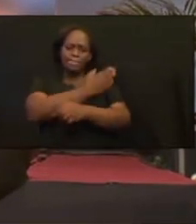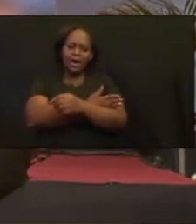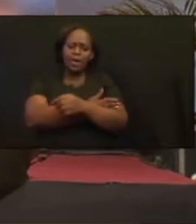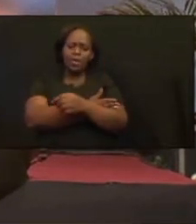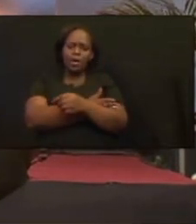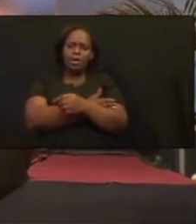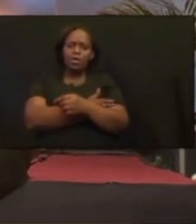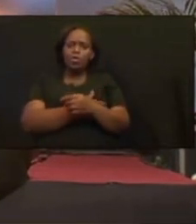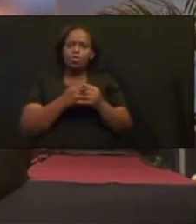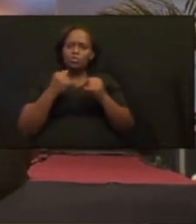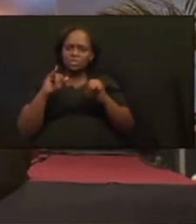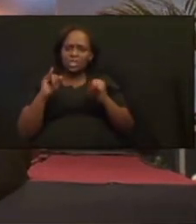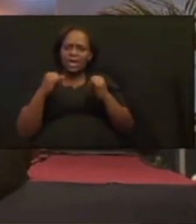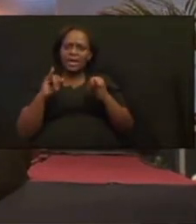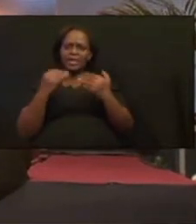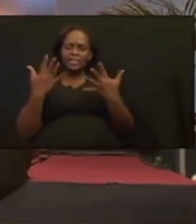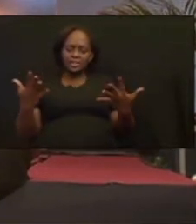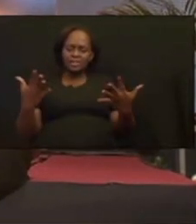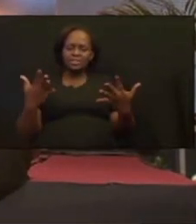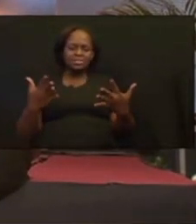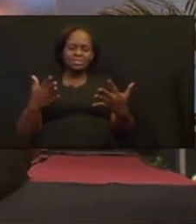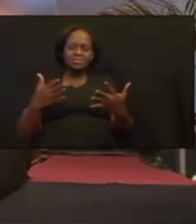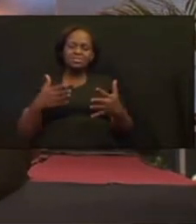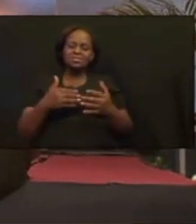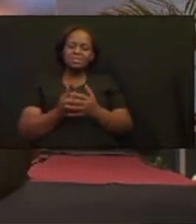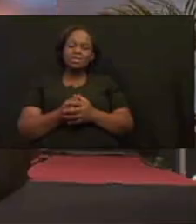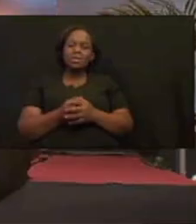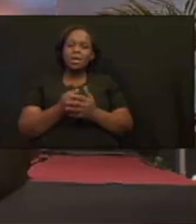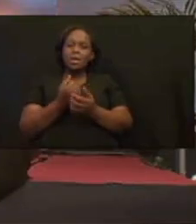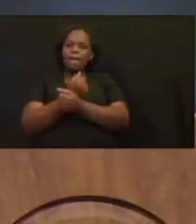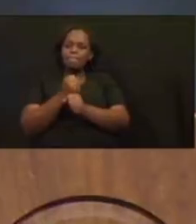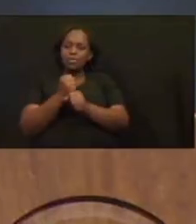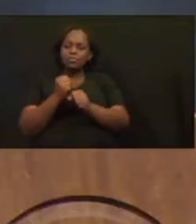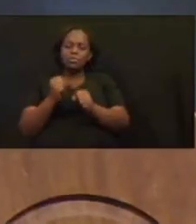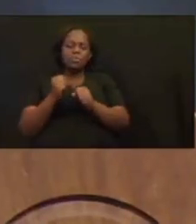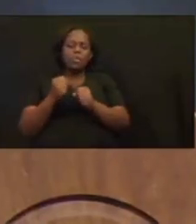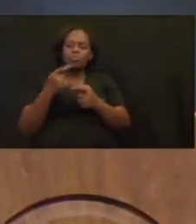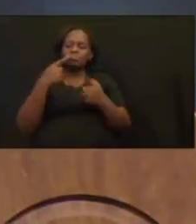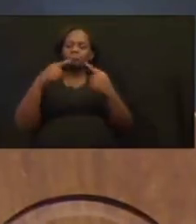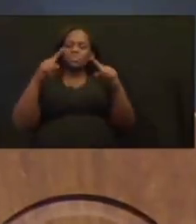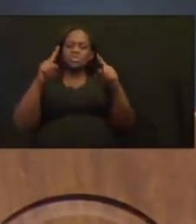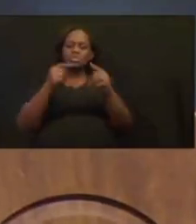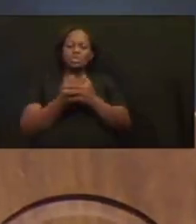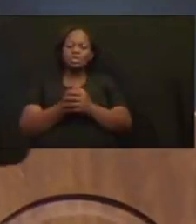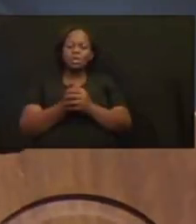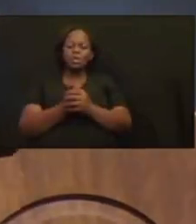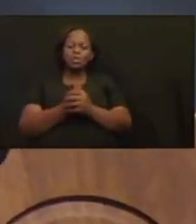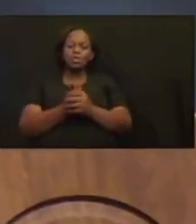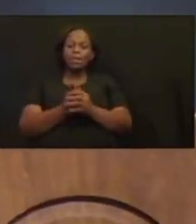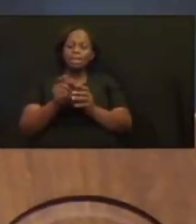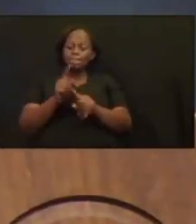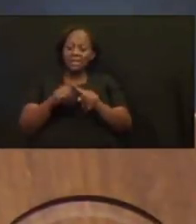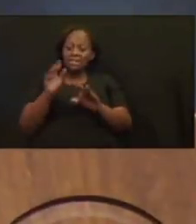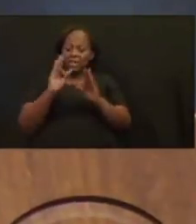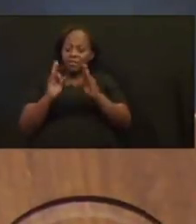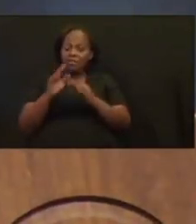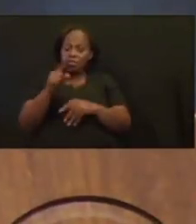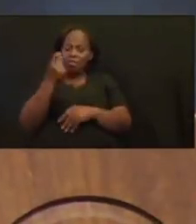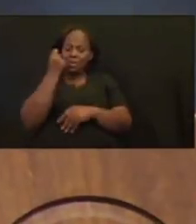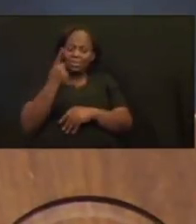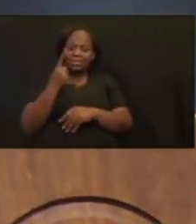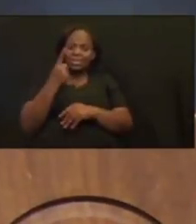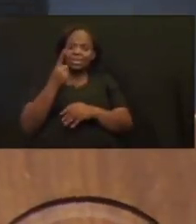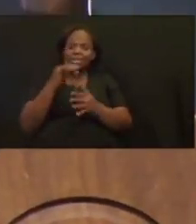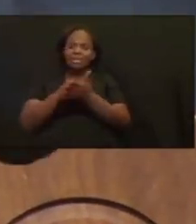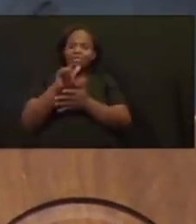the geography of it. If you now understand you are a witness, then you can contend for spiritual